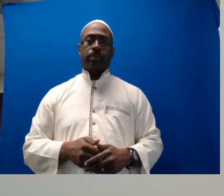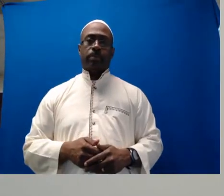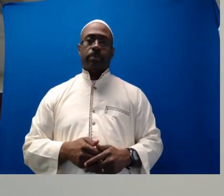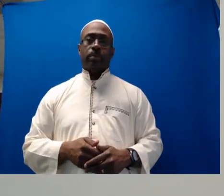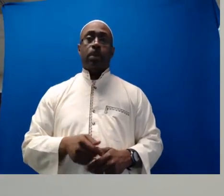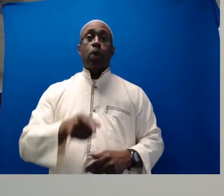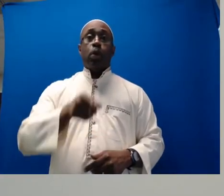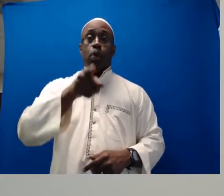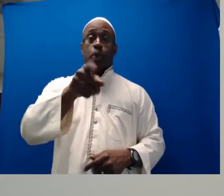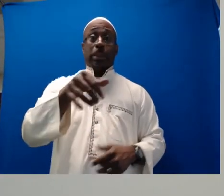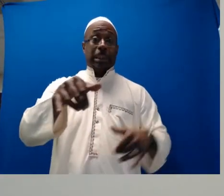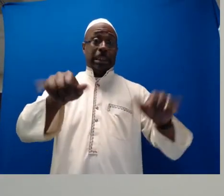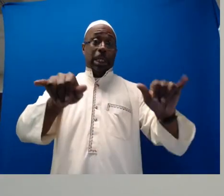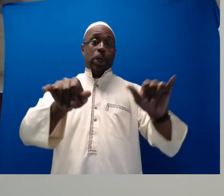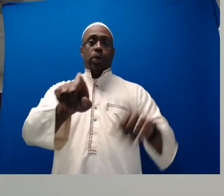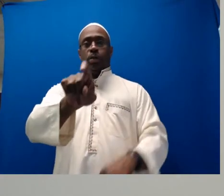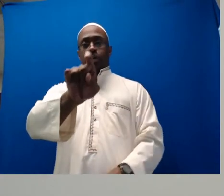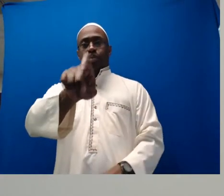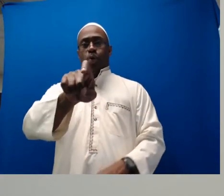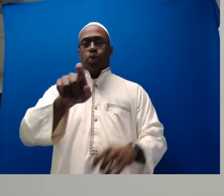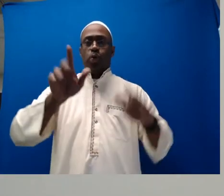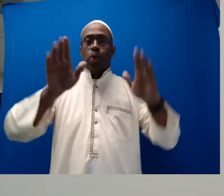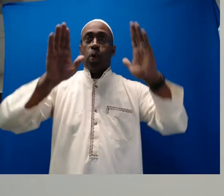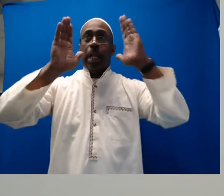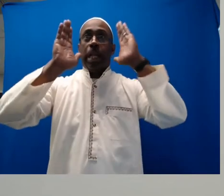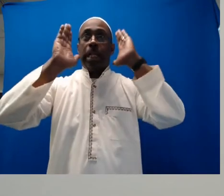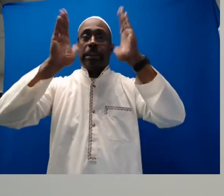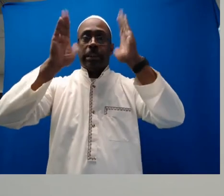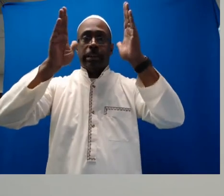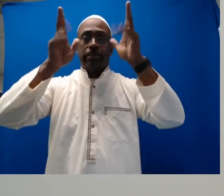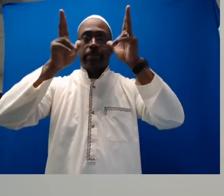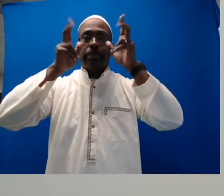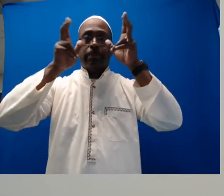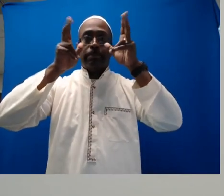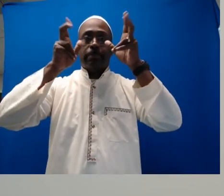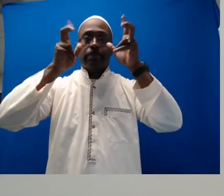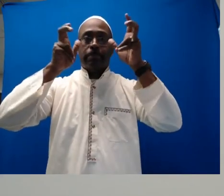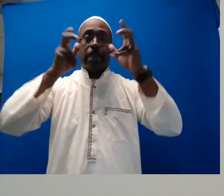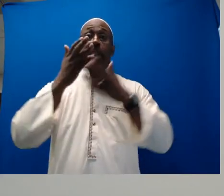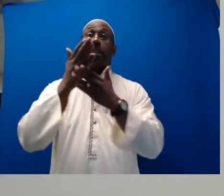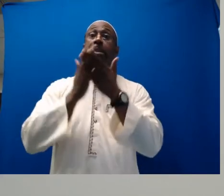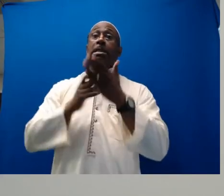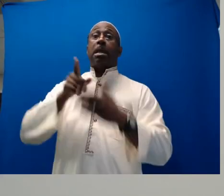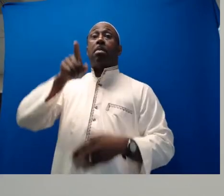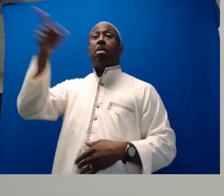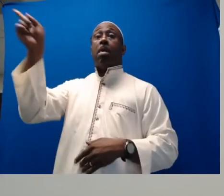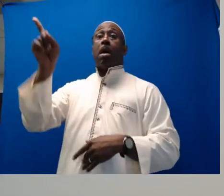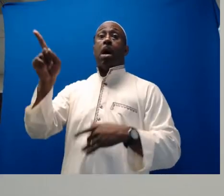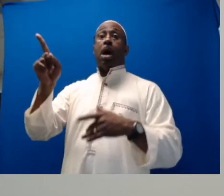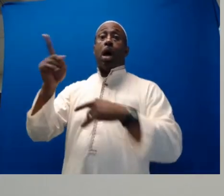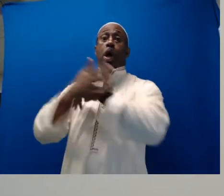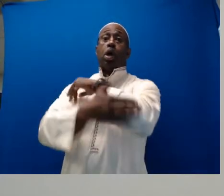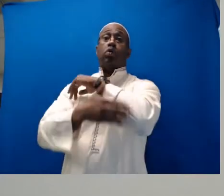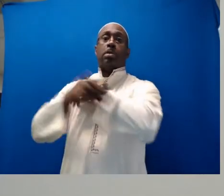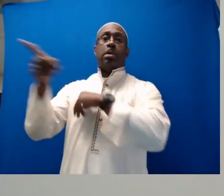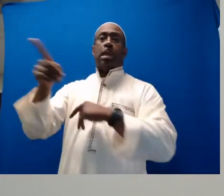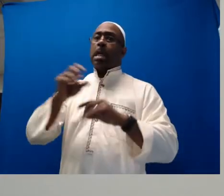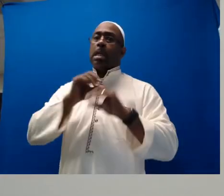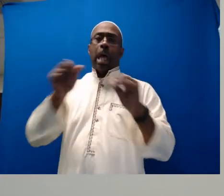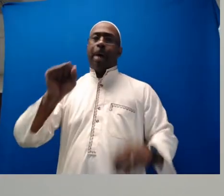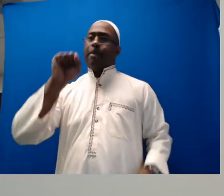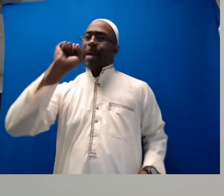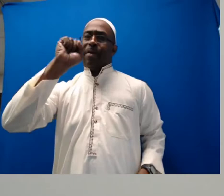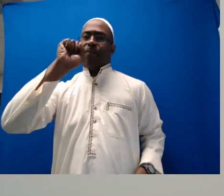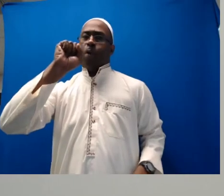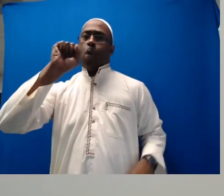You're supposed to listen. In the olden days, and maybe still in some countries where they don't have microphones and sound systems, the fuqaha have talked